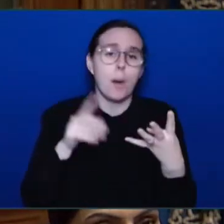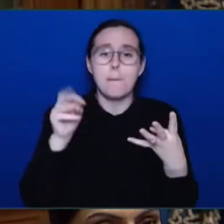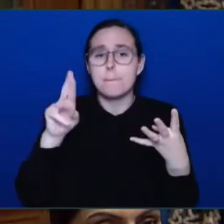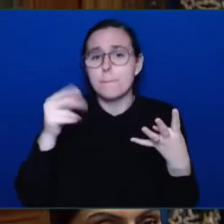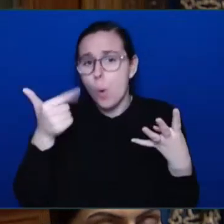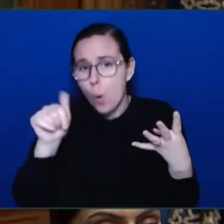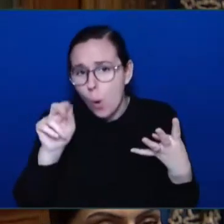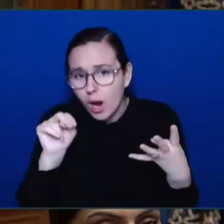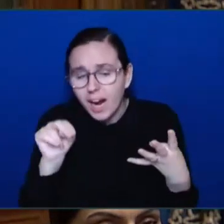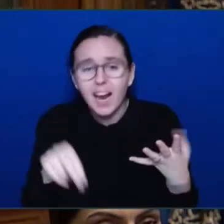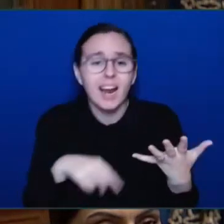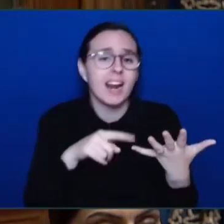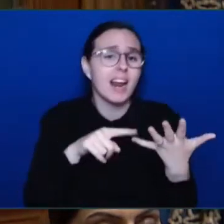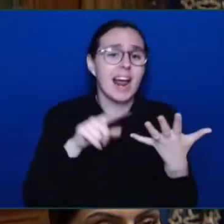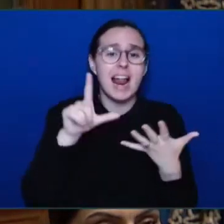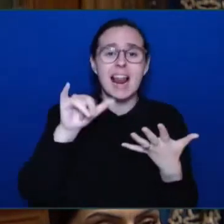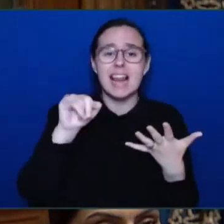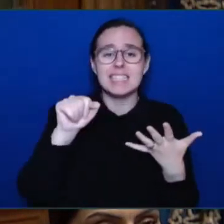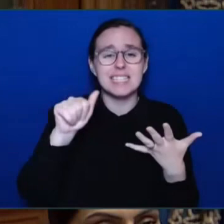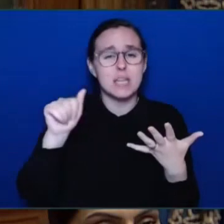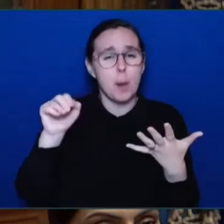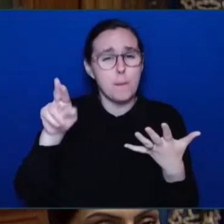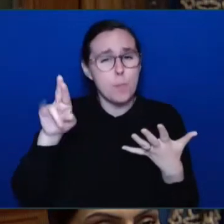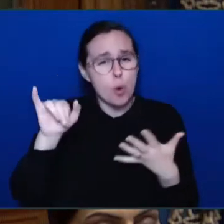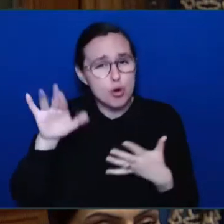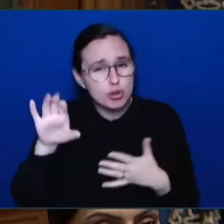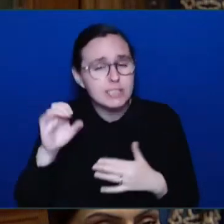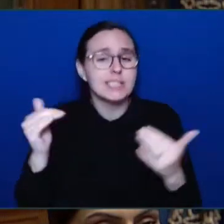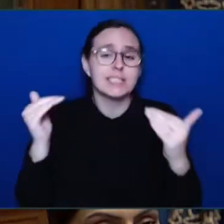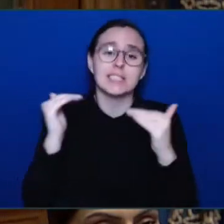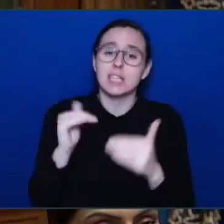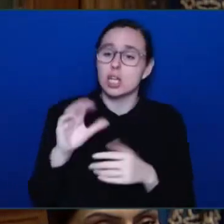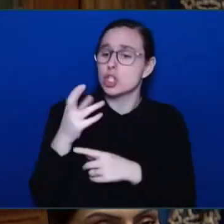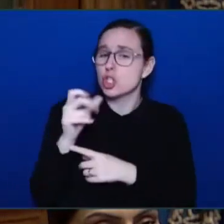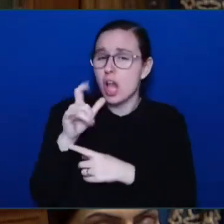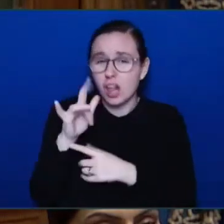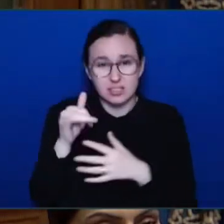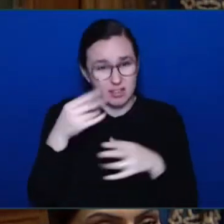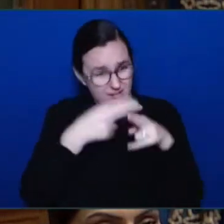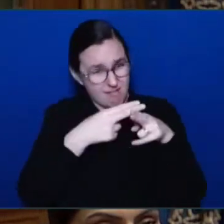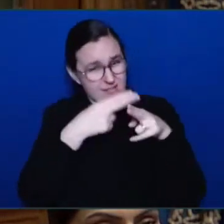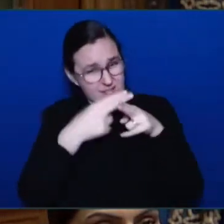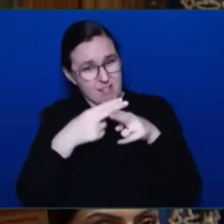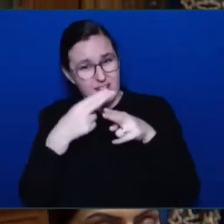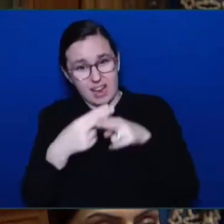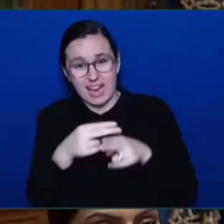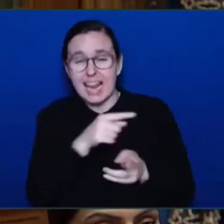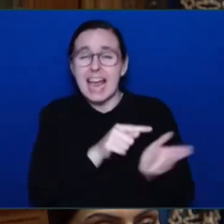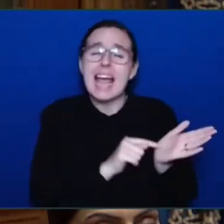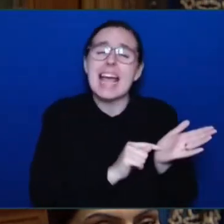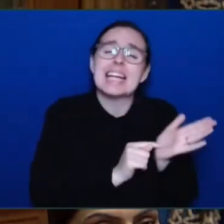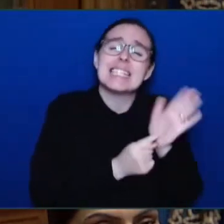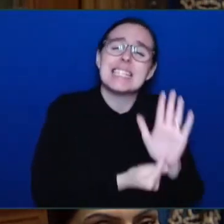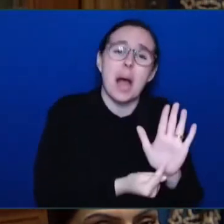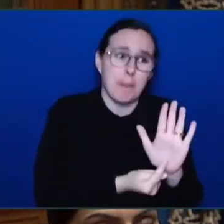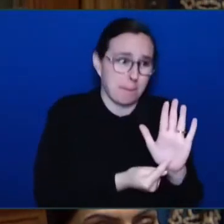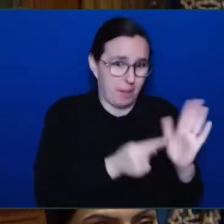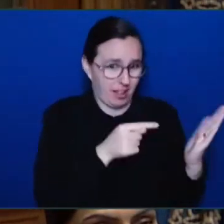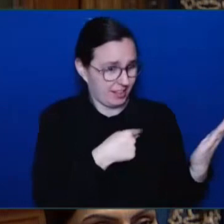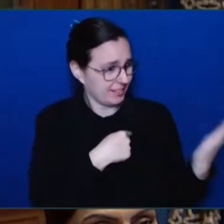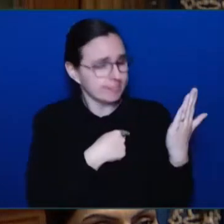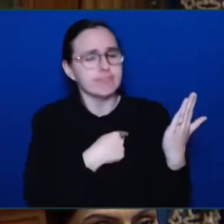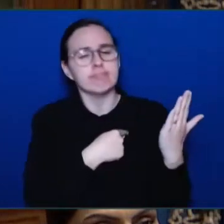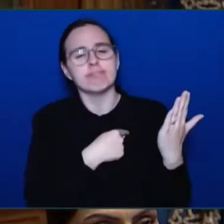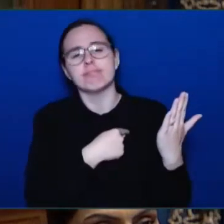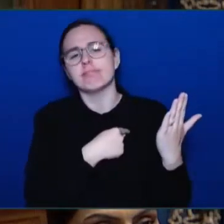Poorman, are reminded that we must do more to protect our communities. We deserve respect, we